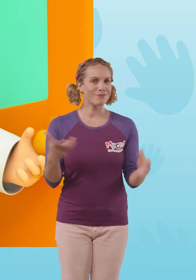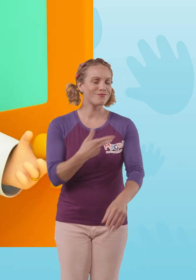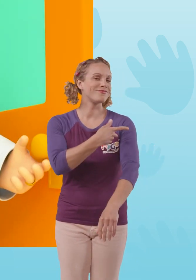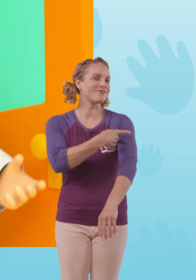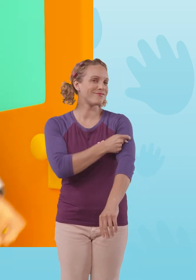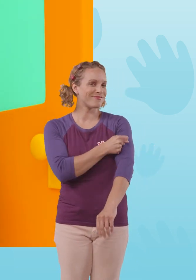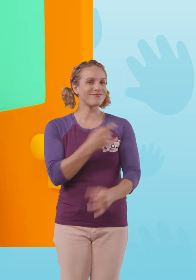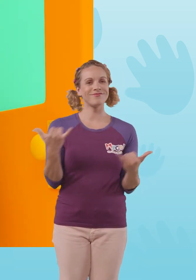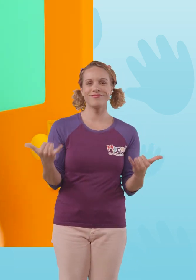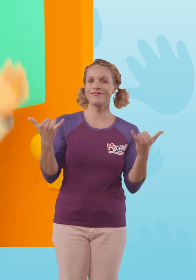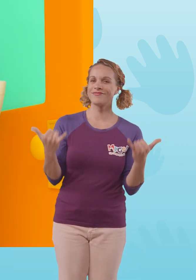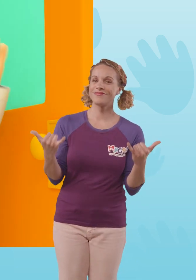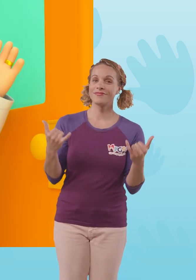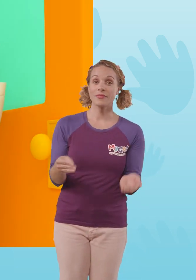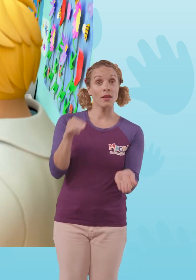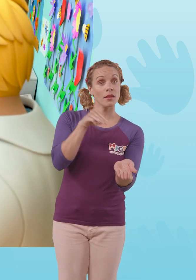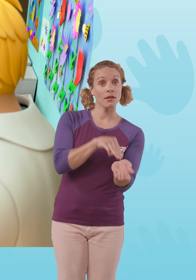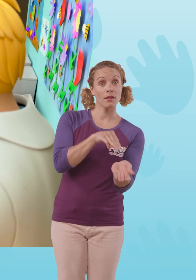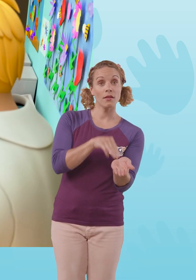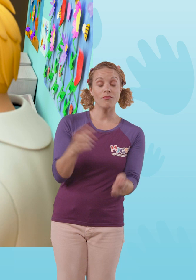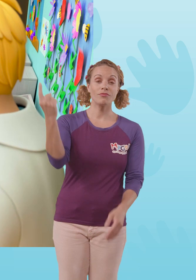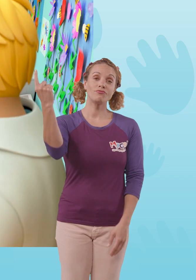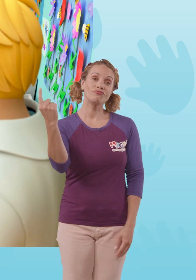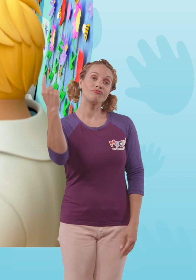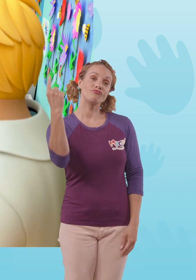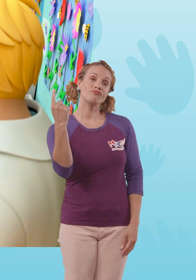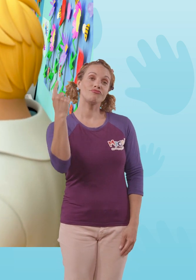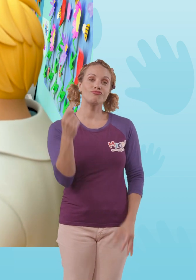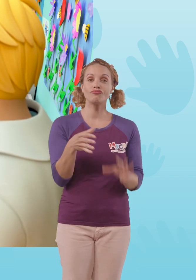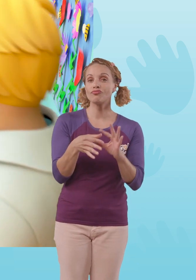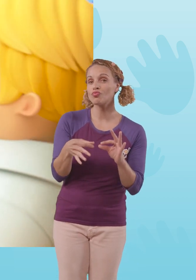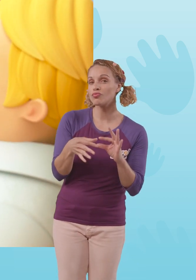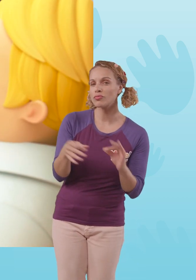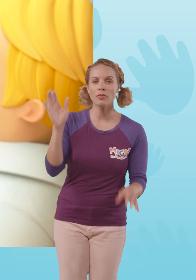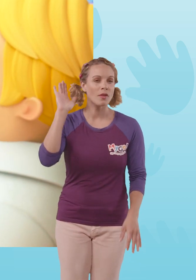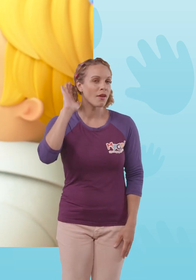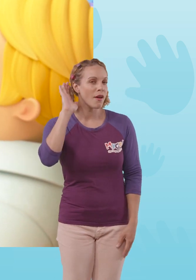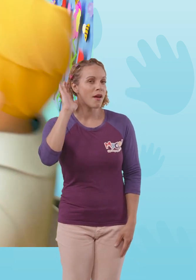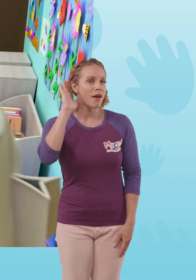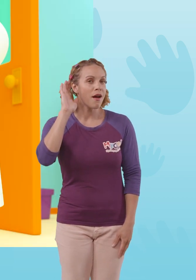Today, here comes the doctor.